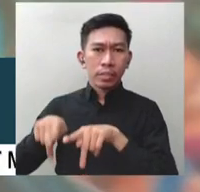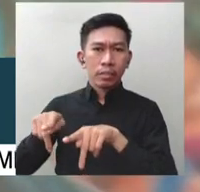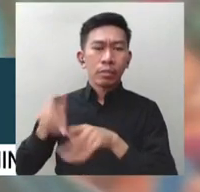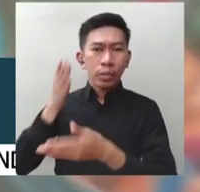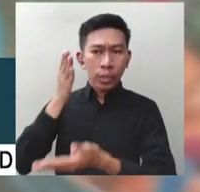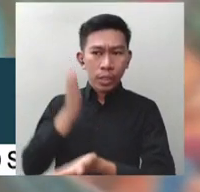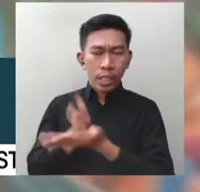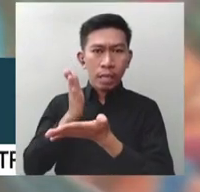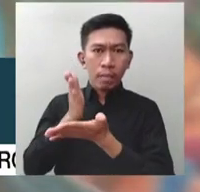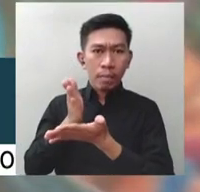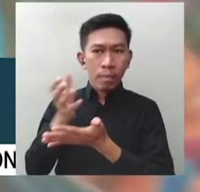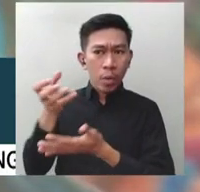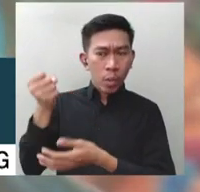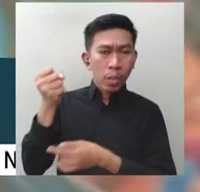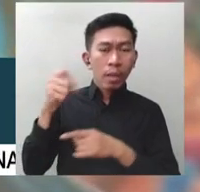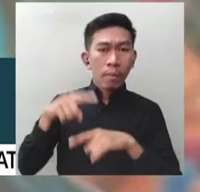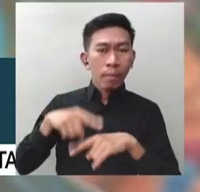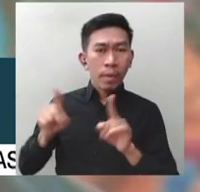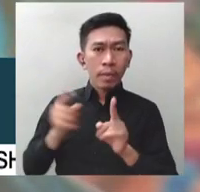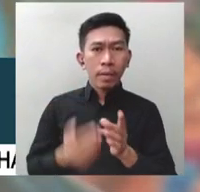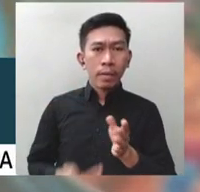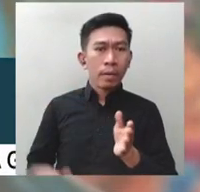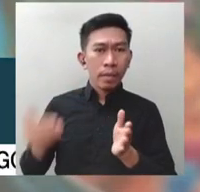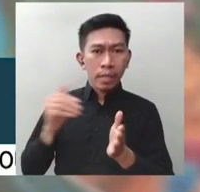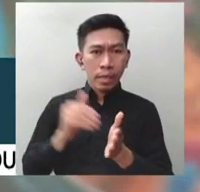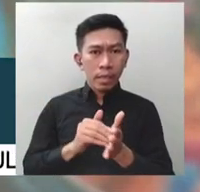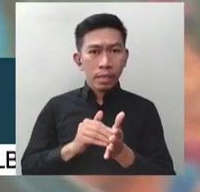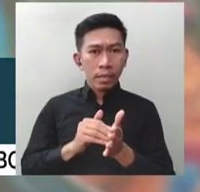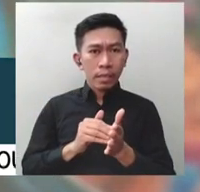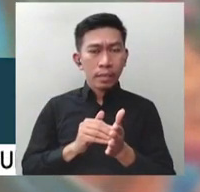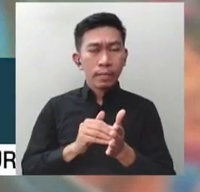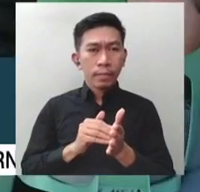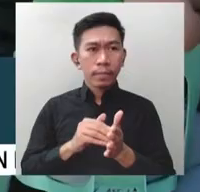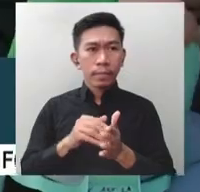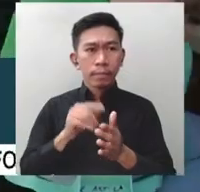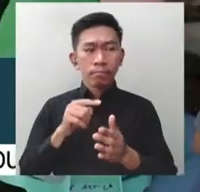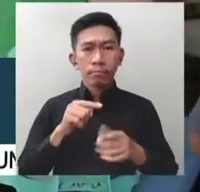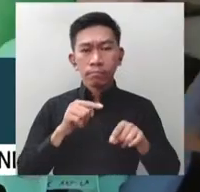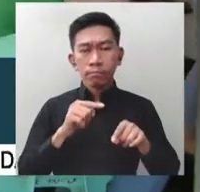But again, this case will be